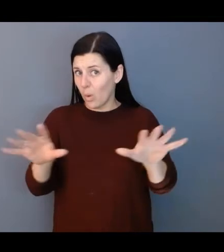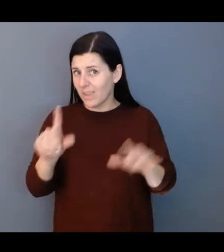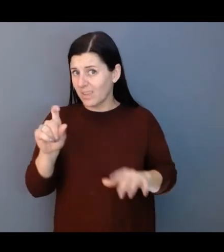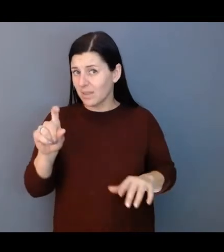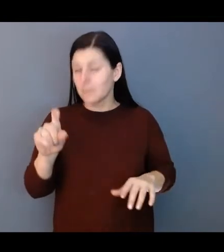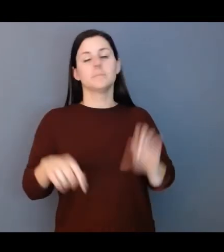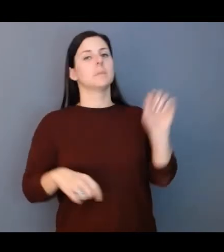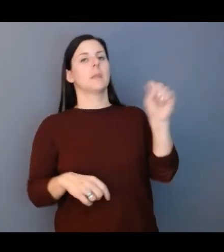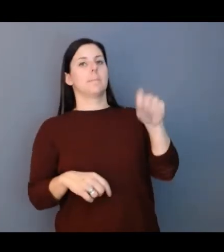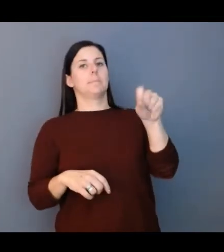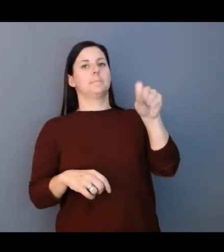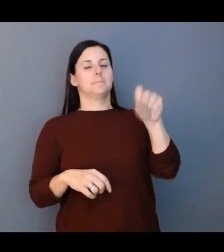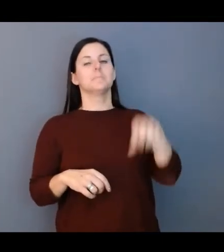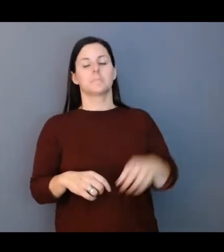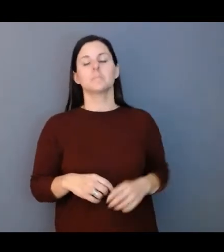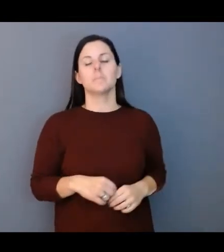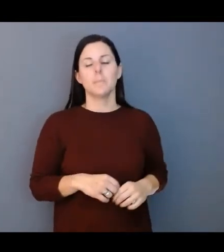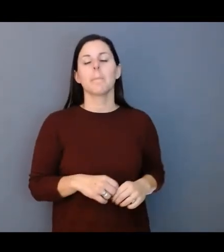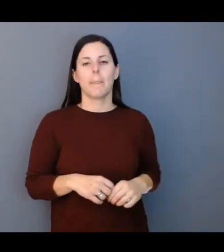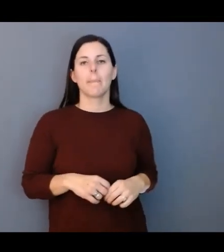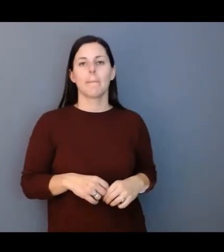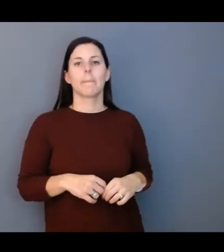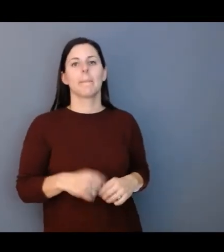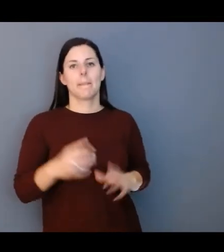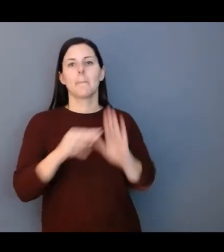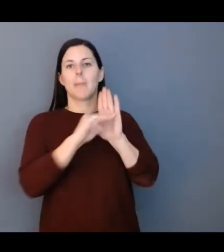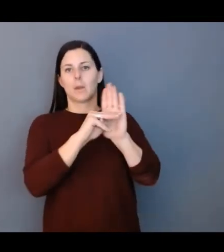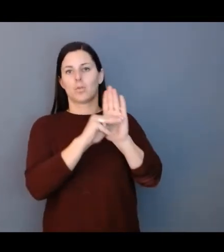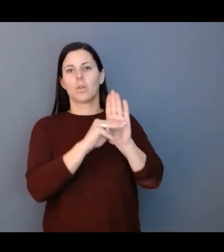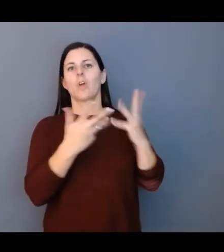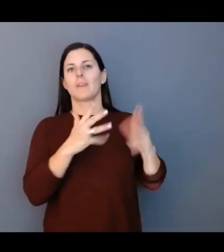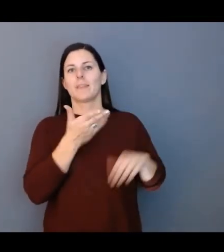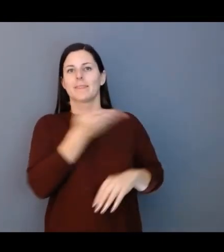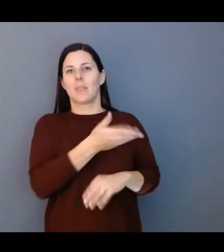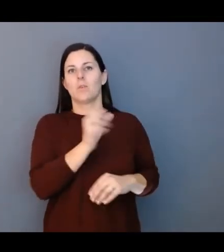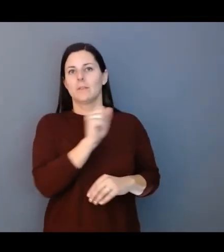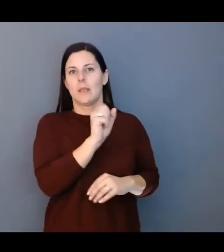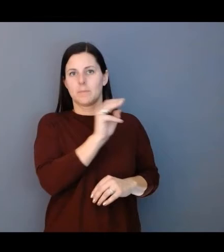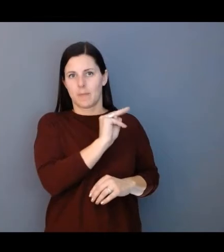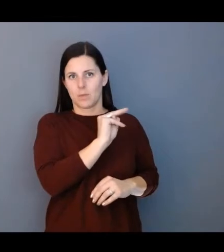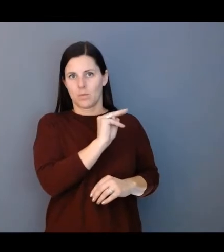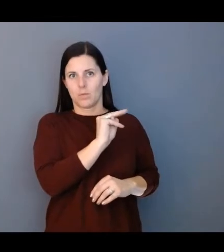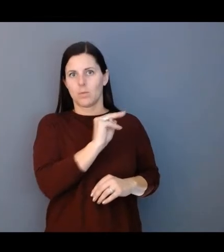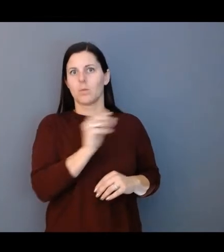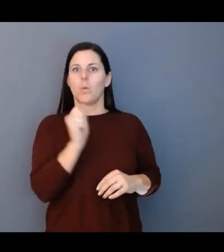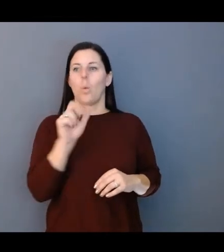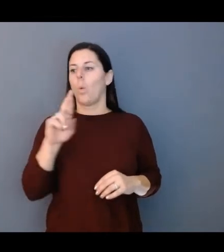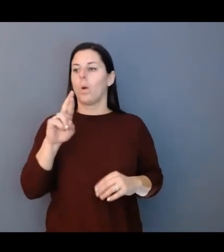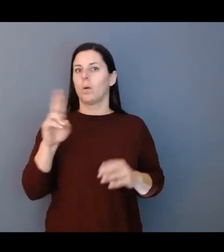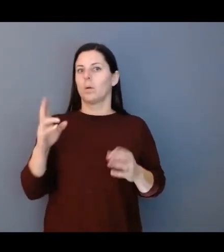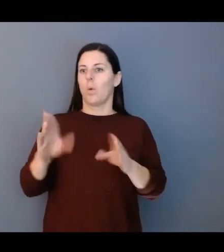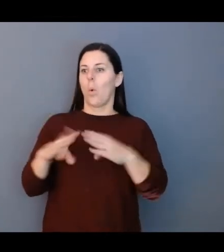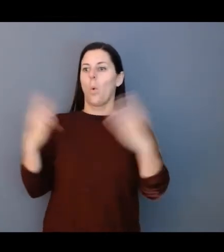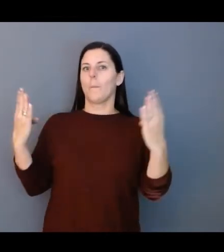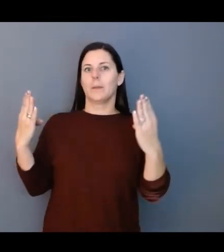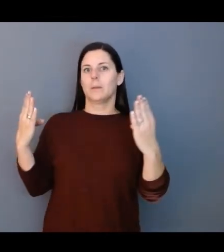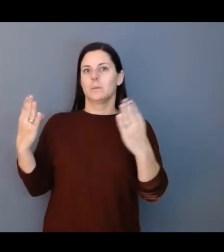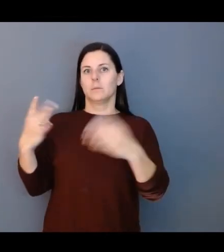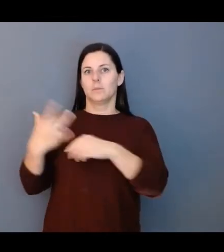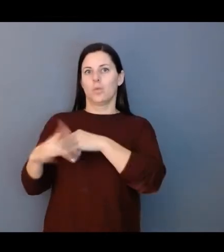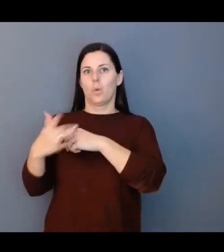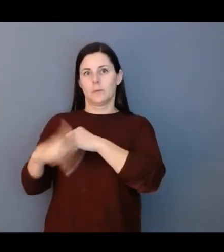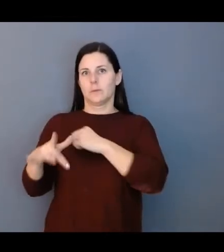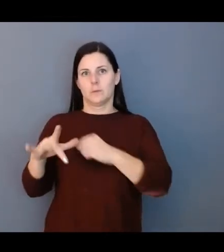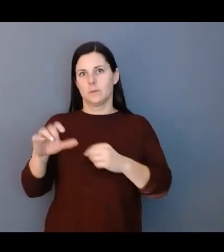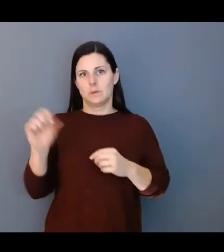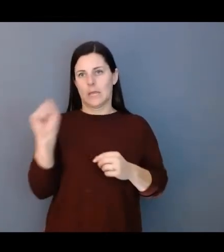Yeah. Okay. So you have the model that has been trained in SageMaker, or you have the model that is available open source and you want